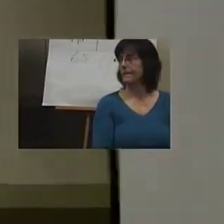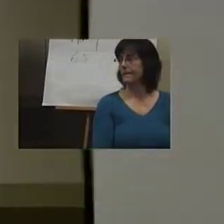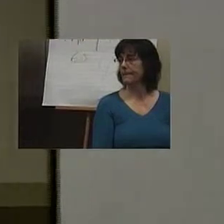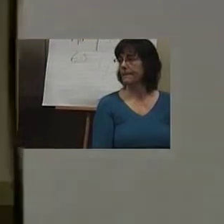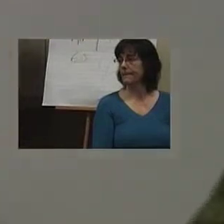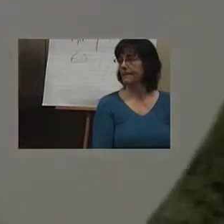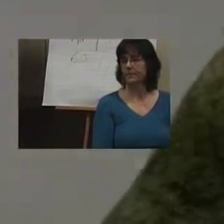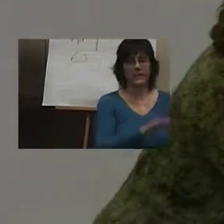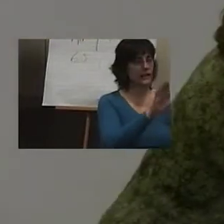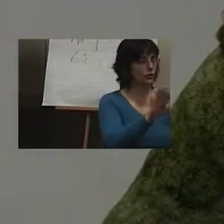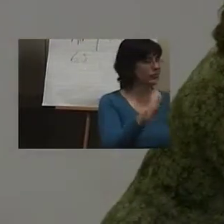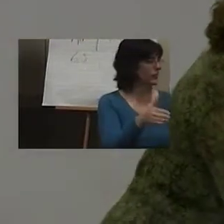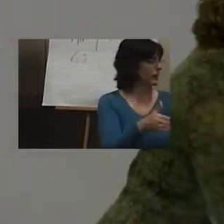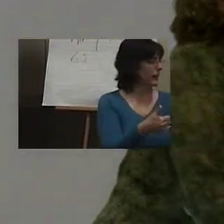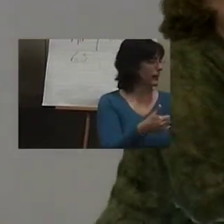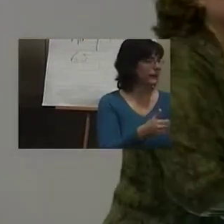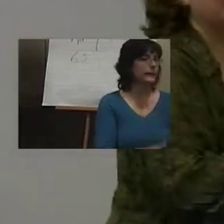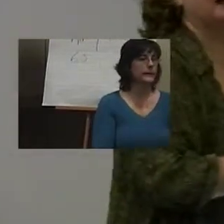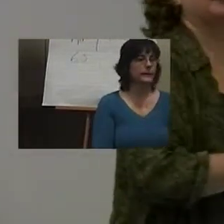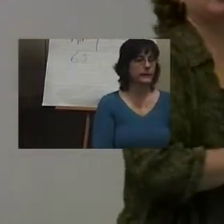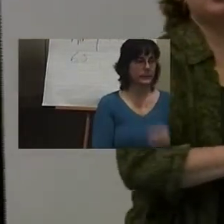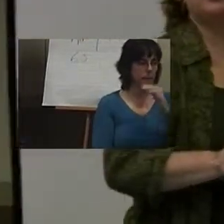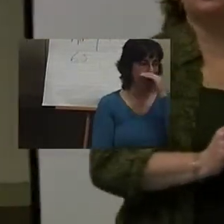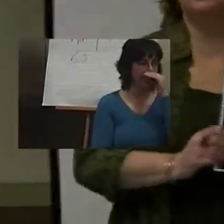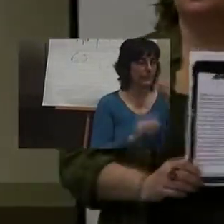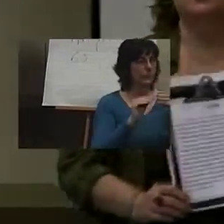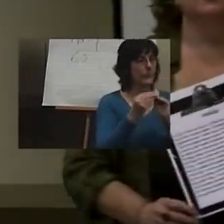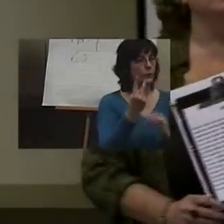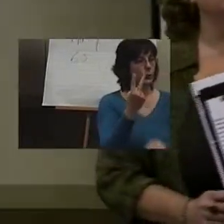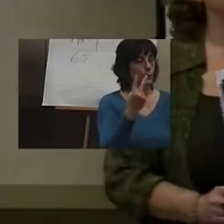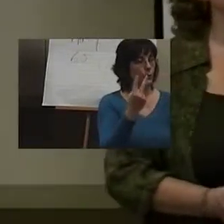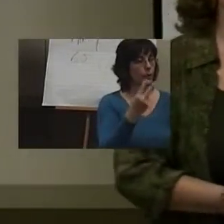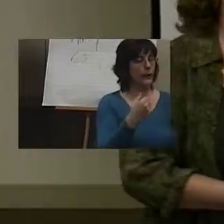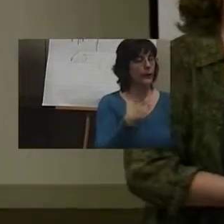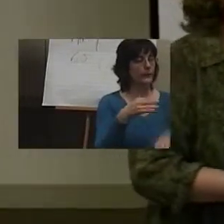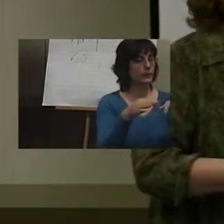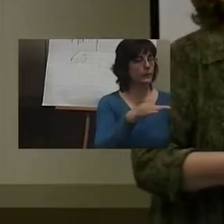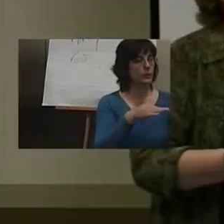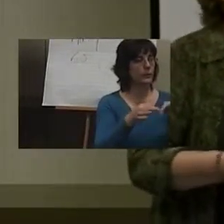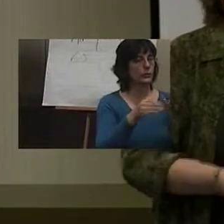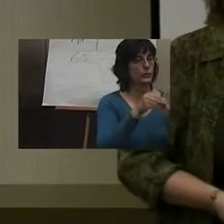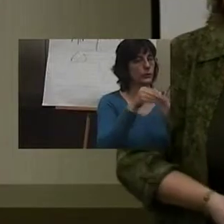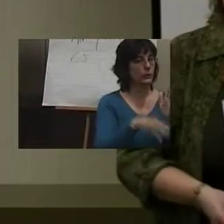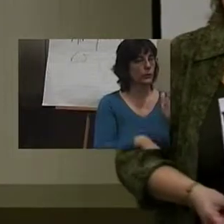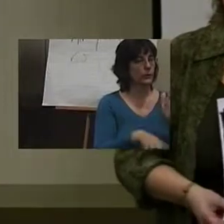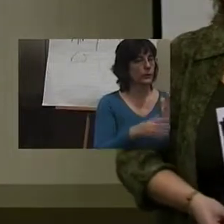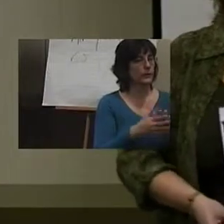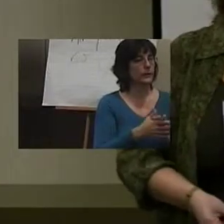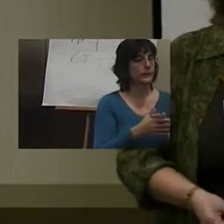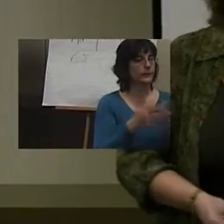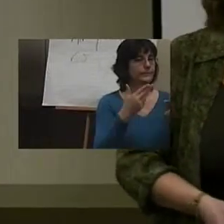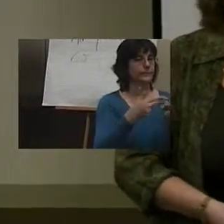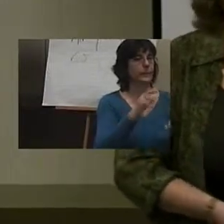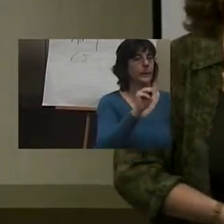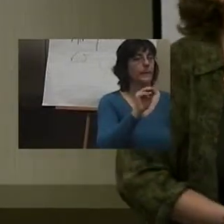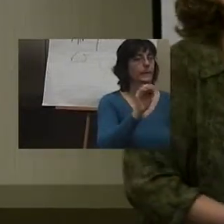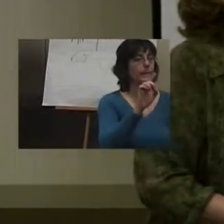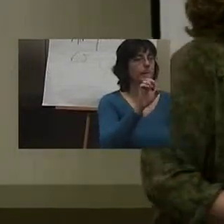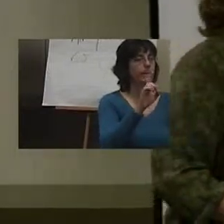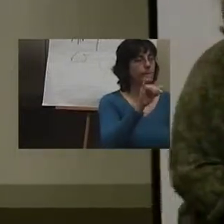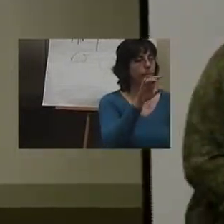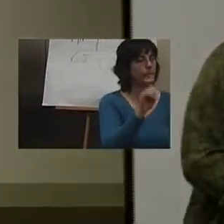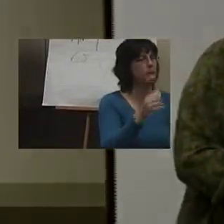Okay, in your packet, in packet number 2, you have a description of a student, Maddie. Okay,